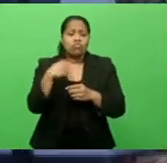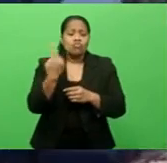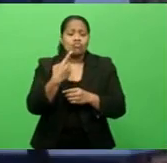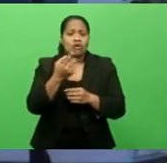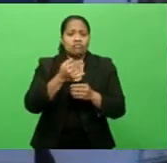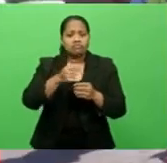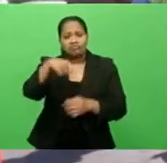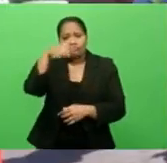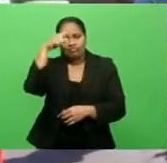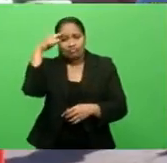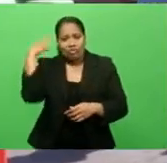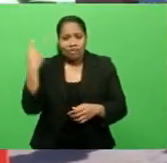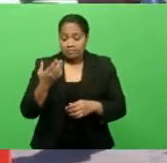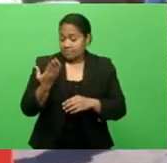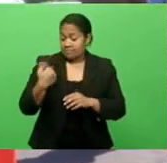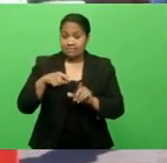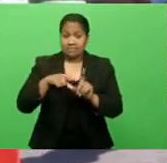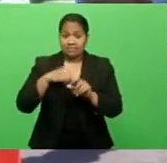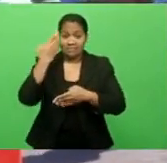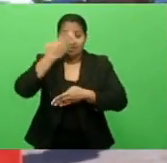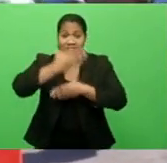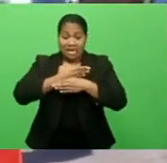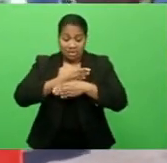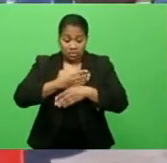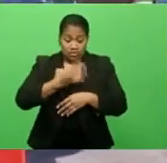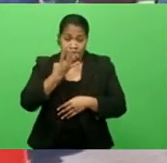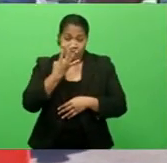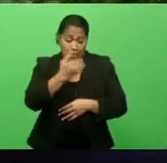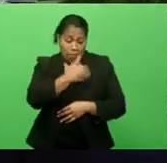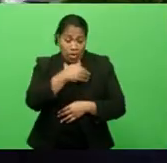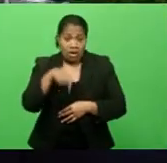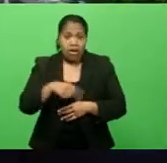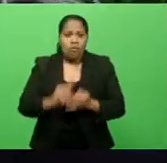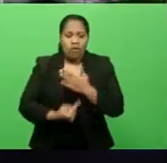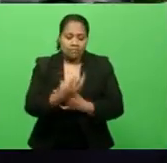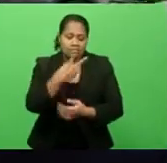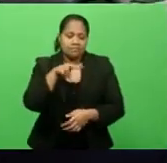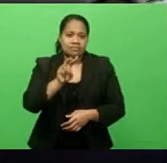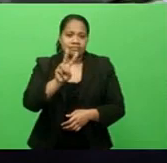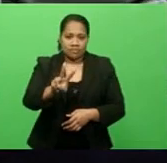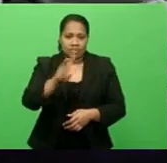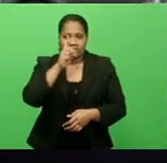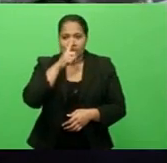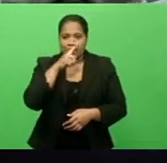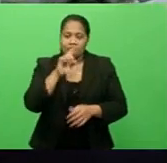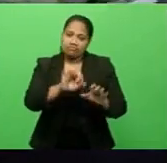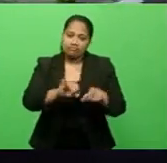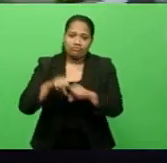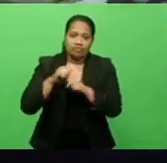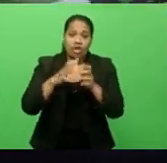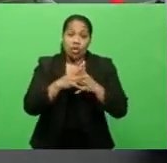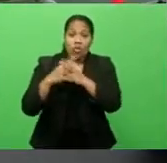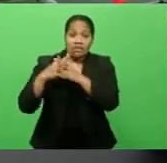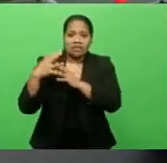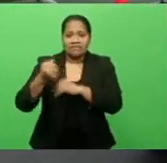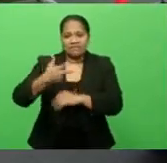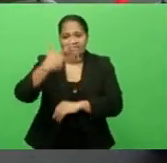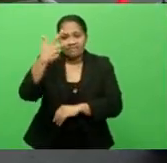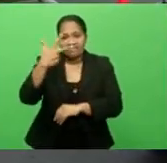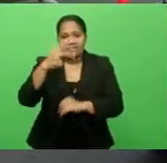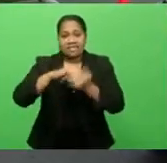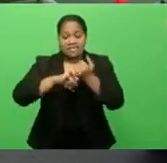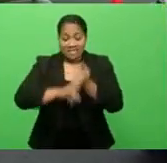intoxicated. From last night till 4 a.m. today, 22 people were arrested. The Western Division had 8 cases, South